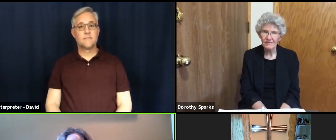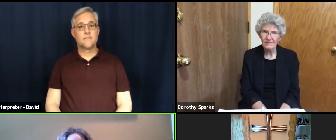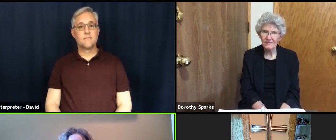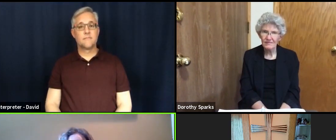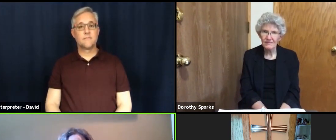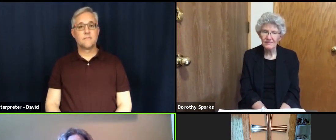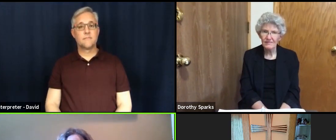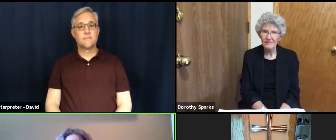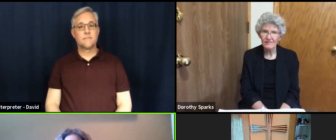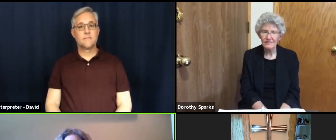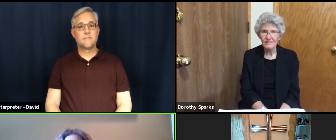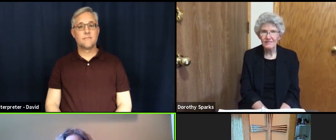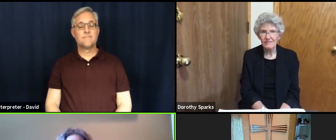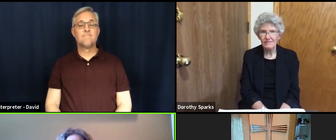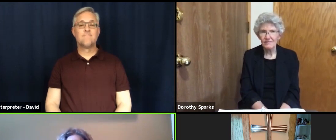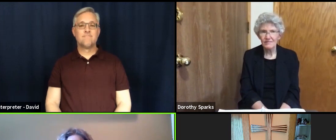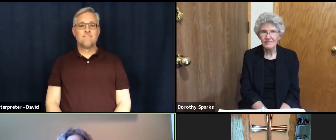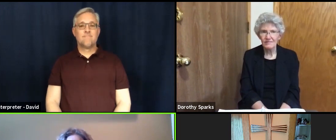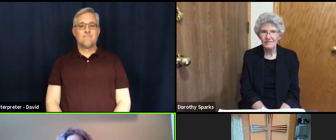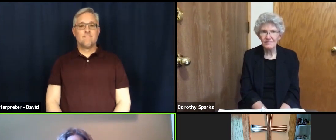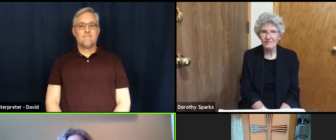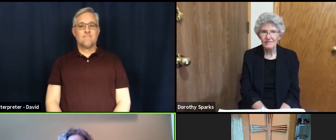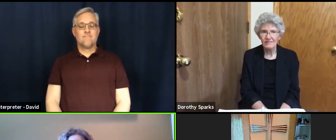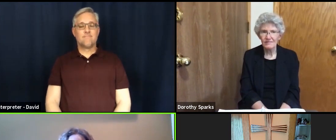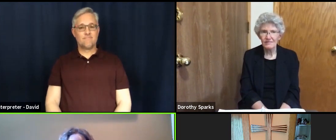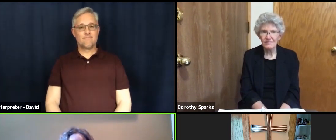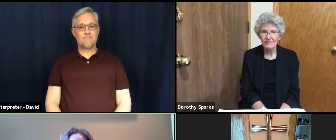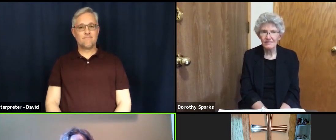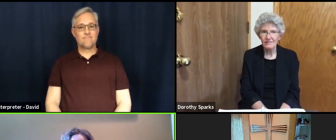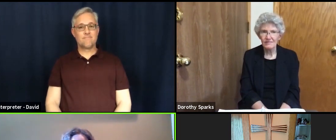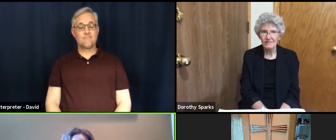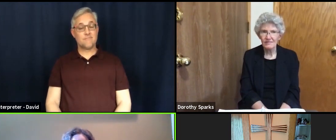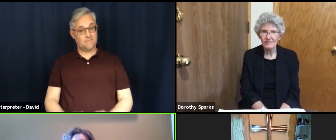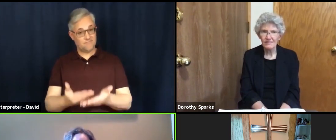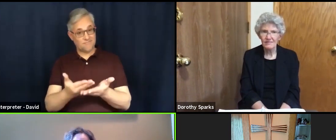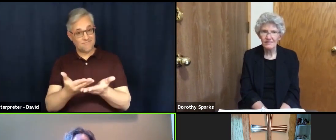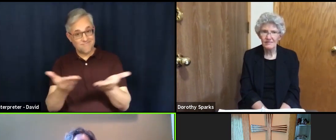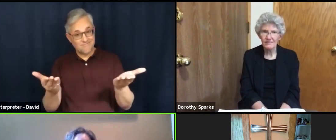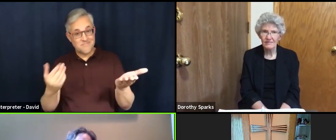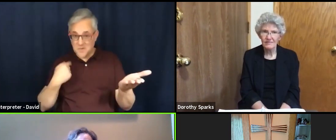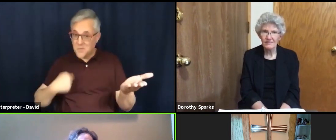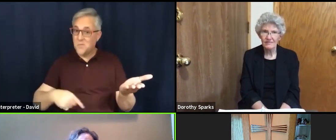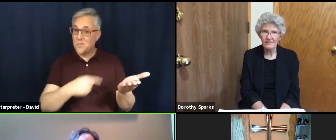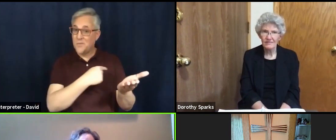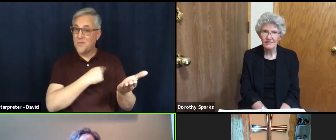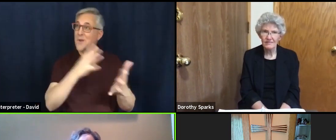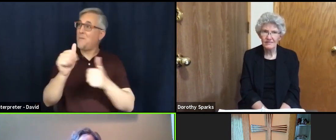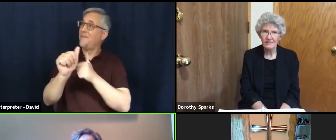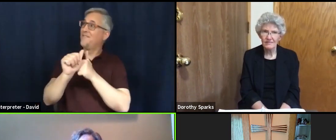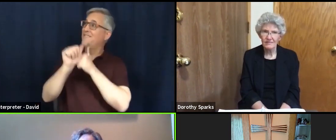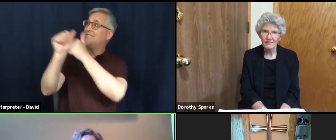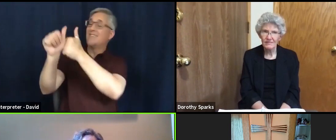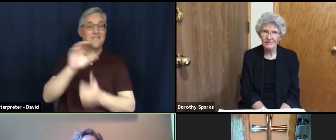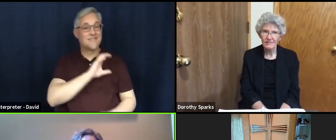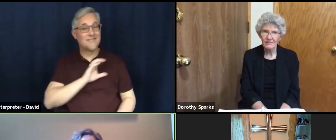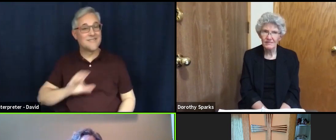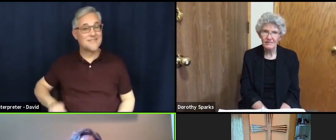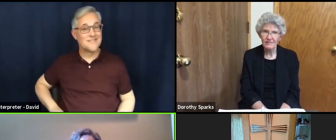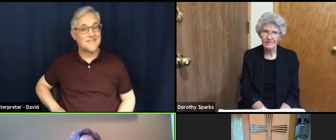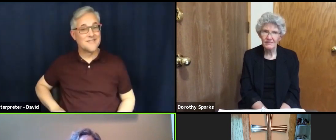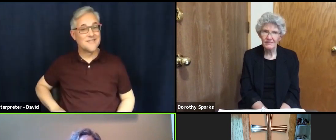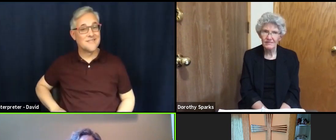And we want to follow Christ. We want to be good,